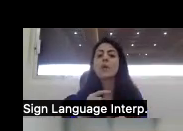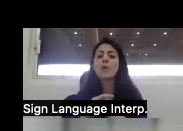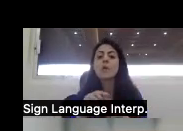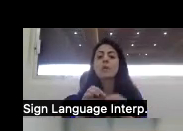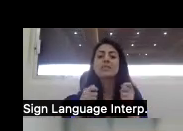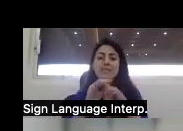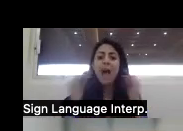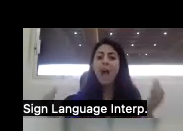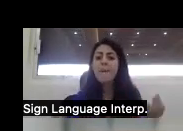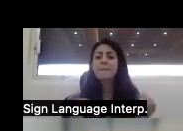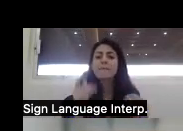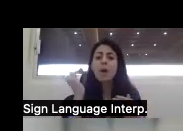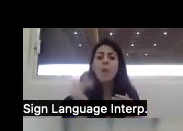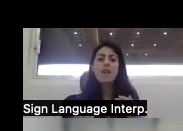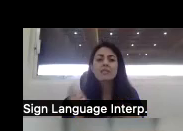really the